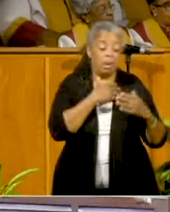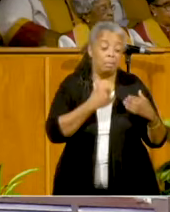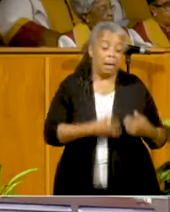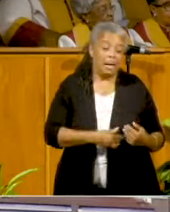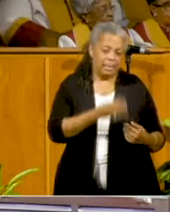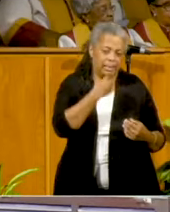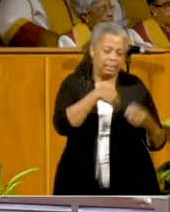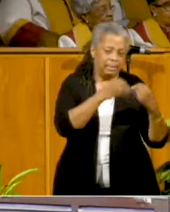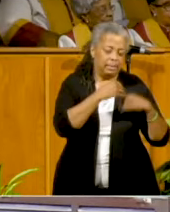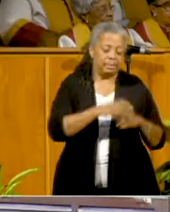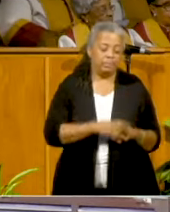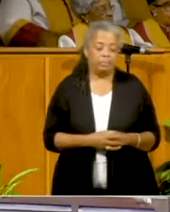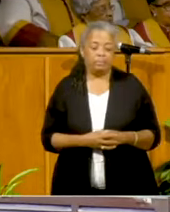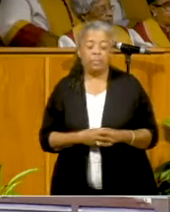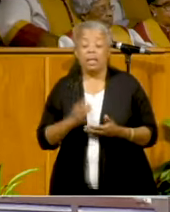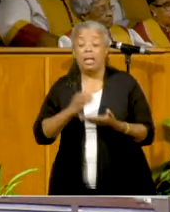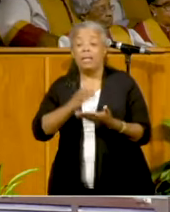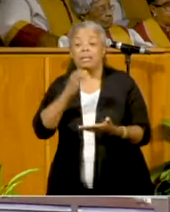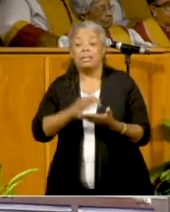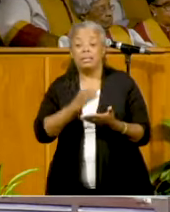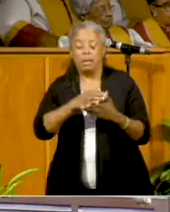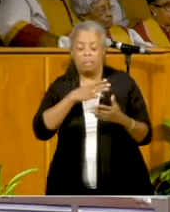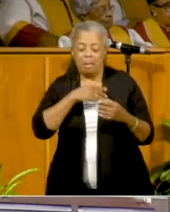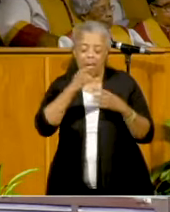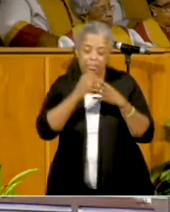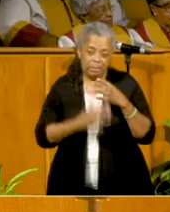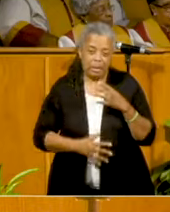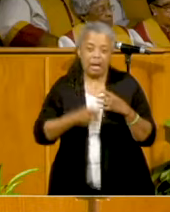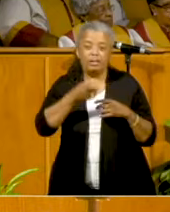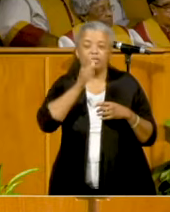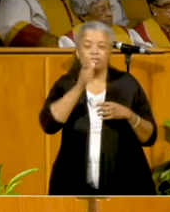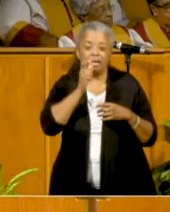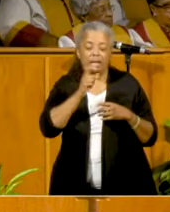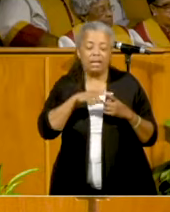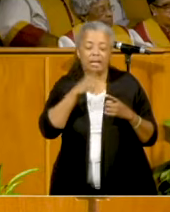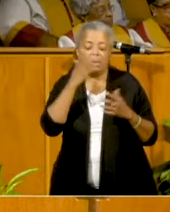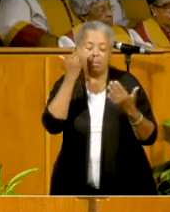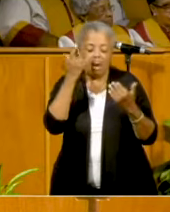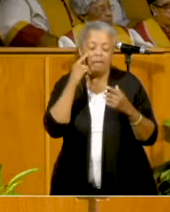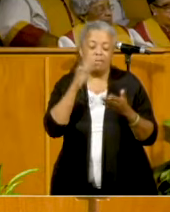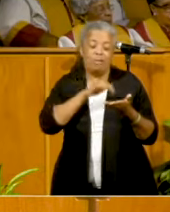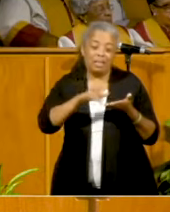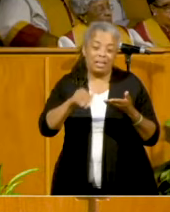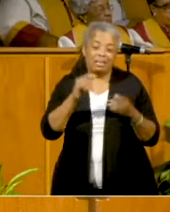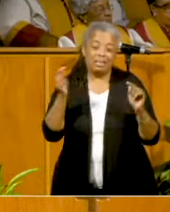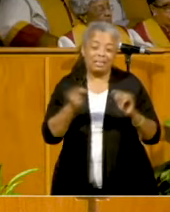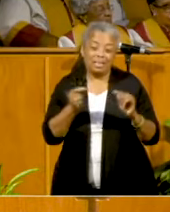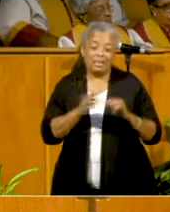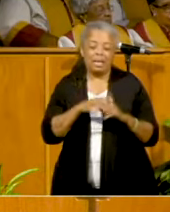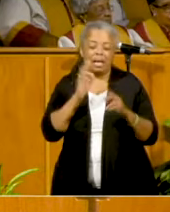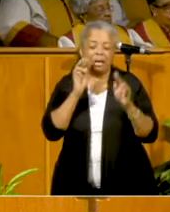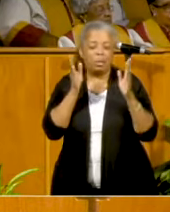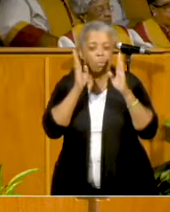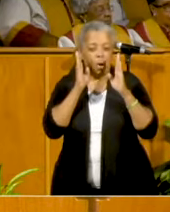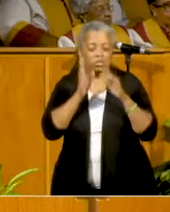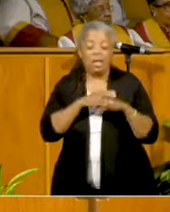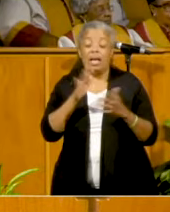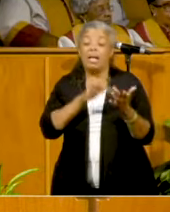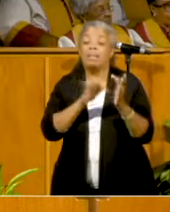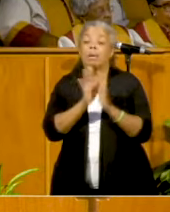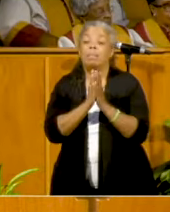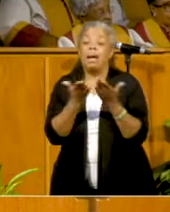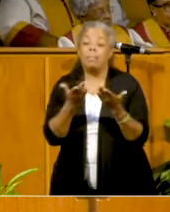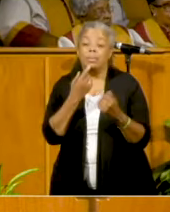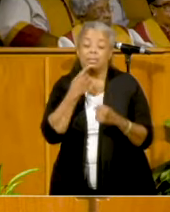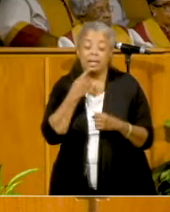it. This cup, my blood, drink it for the forgiveness of sins. And watch it, and the Bible